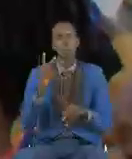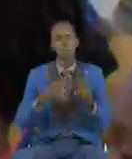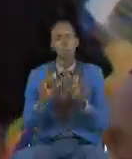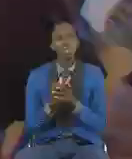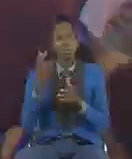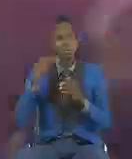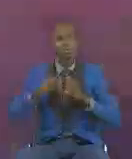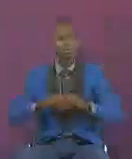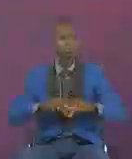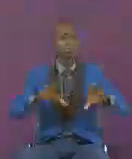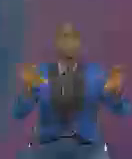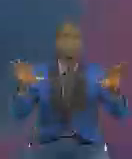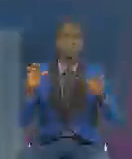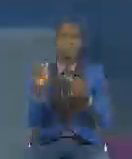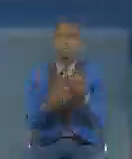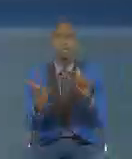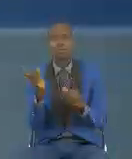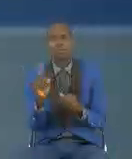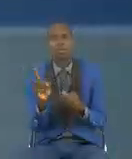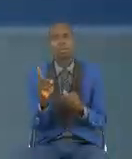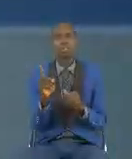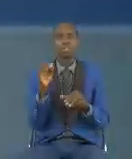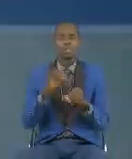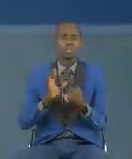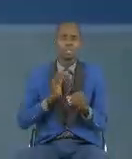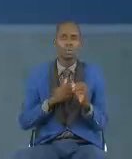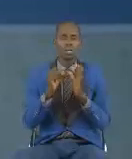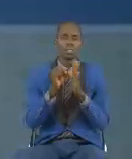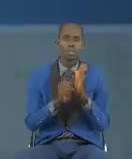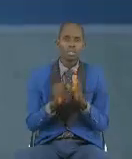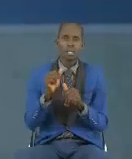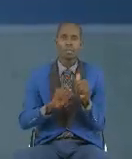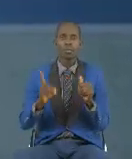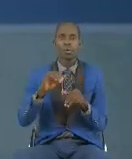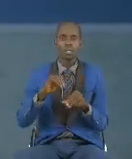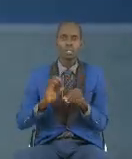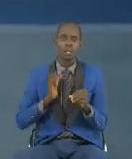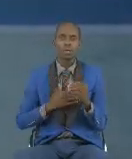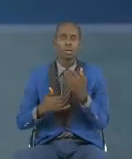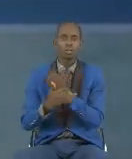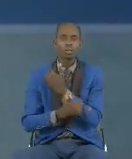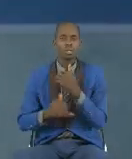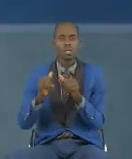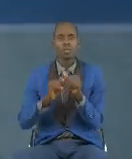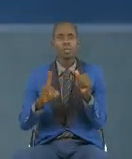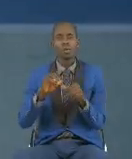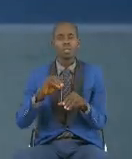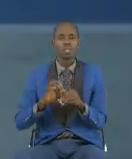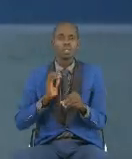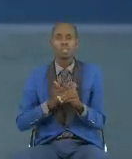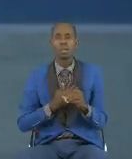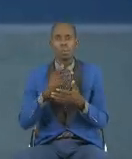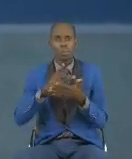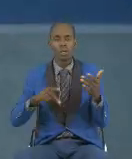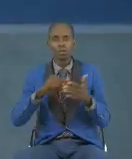we scattered to everywhere in our state, everywhere in our country, everywhere in our continent, everywhere in